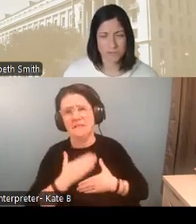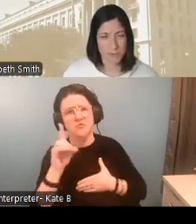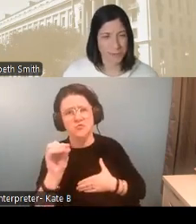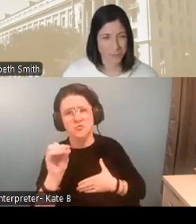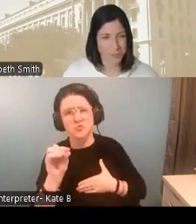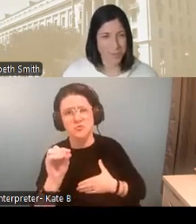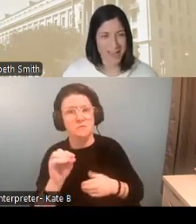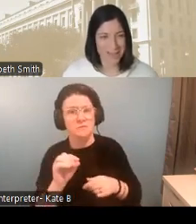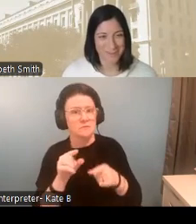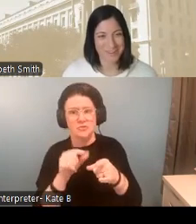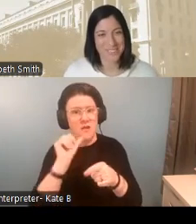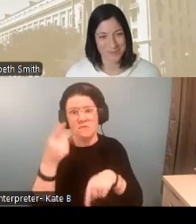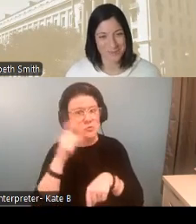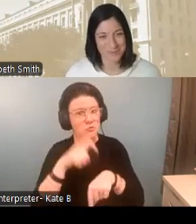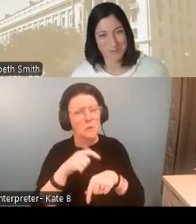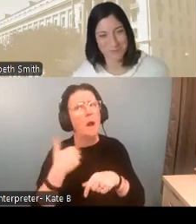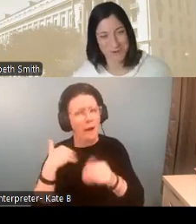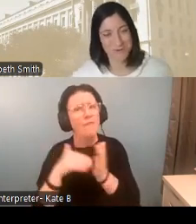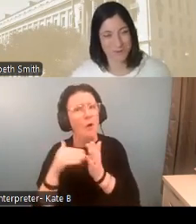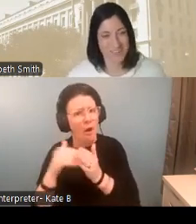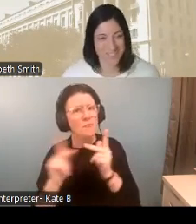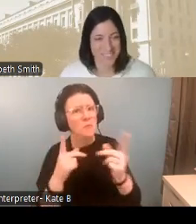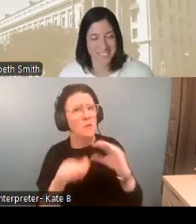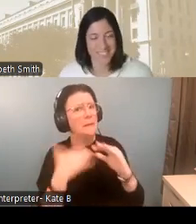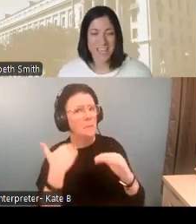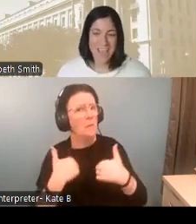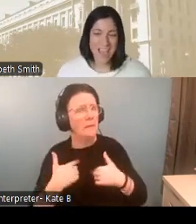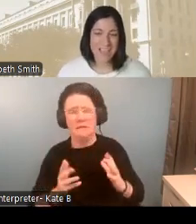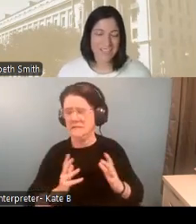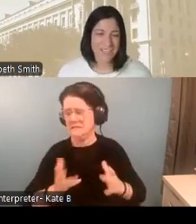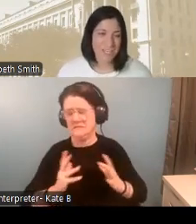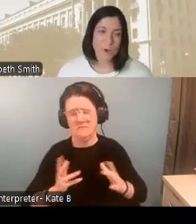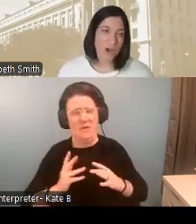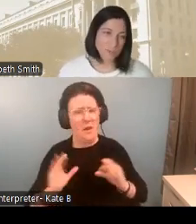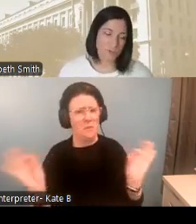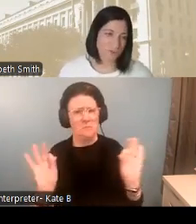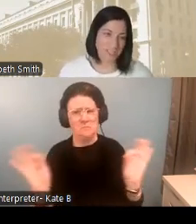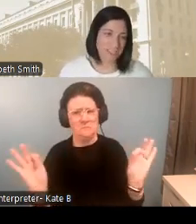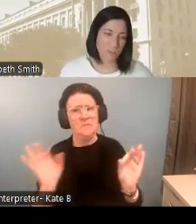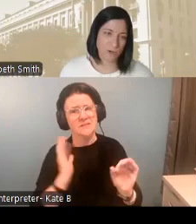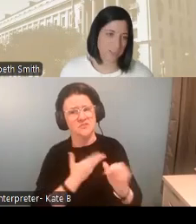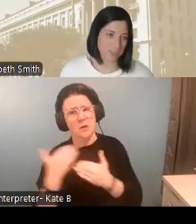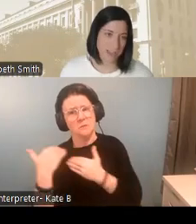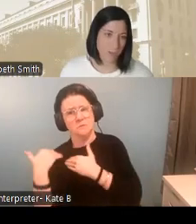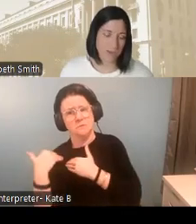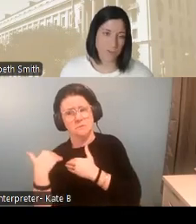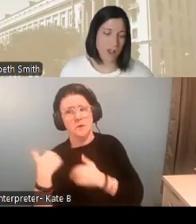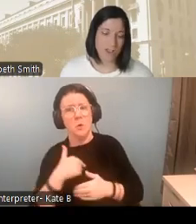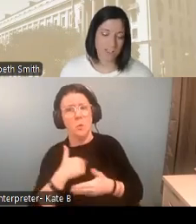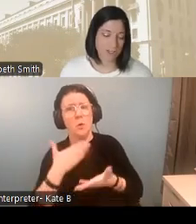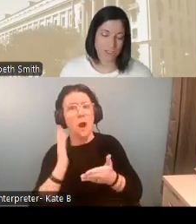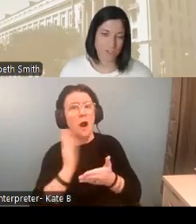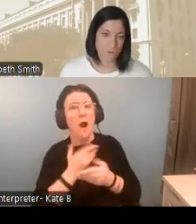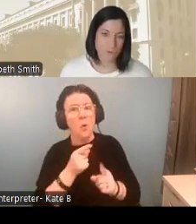be the first one to do so. I have received questions before from grantees, and our approach really is that we're here to help. I mean, we're